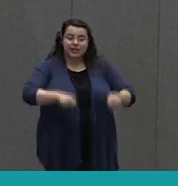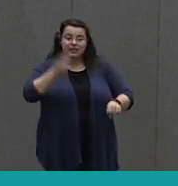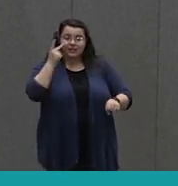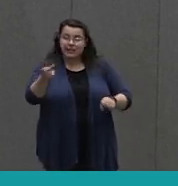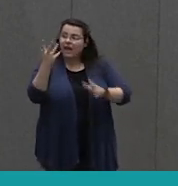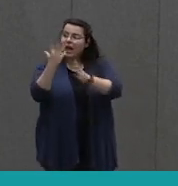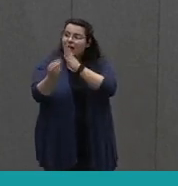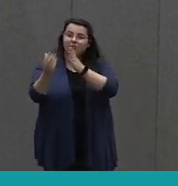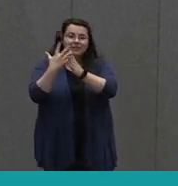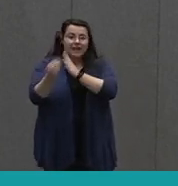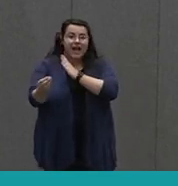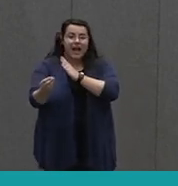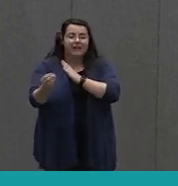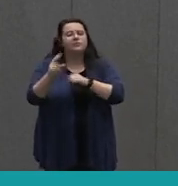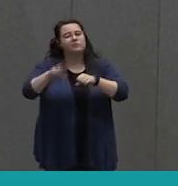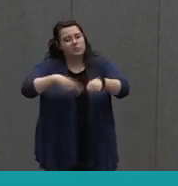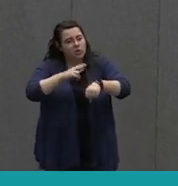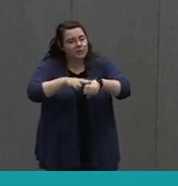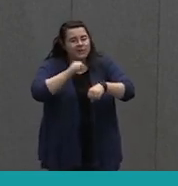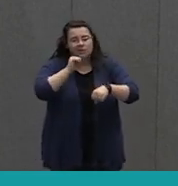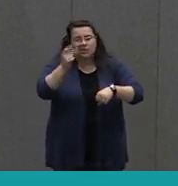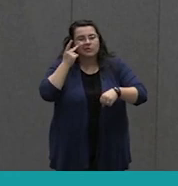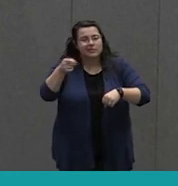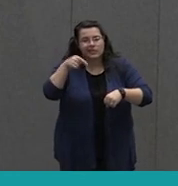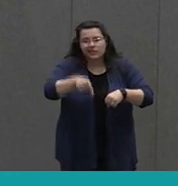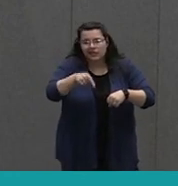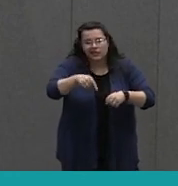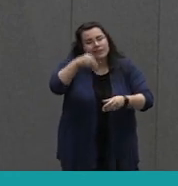Walmart. Yep. How about this one?